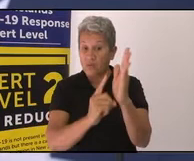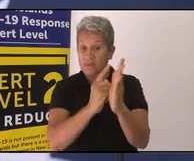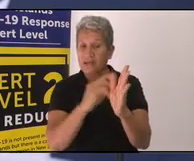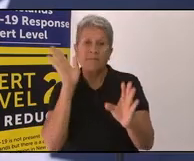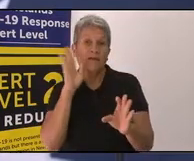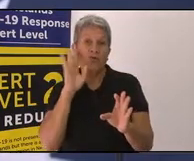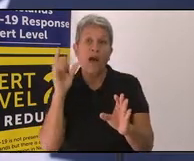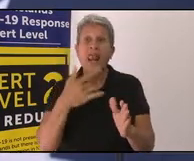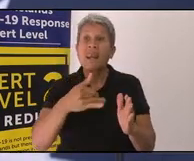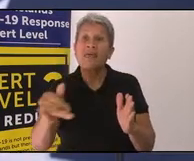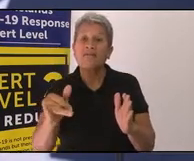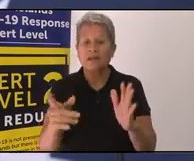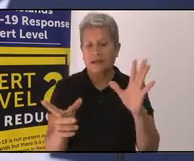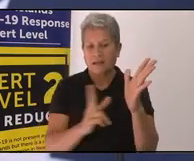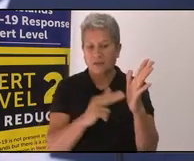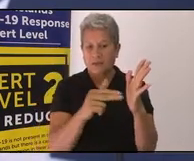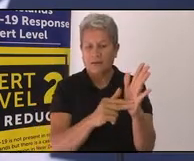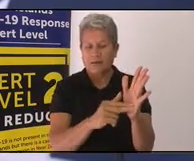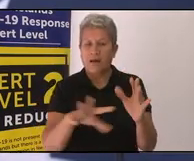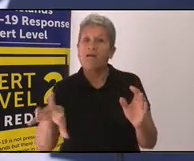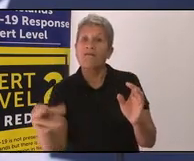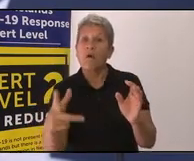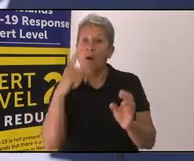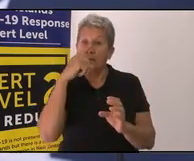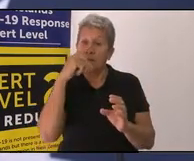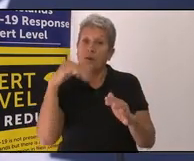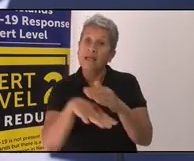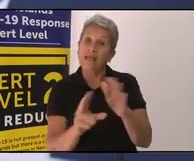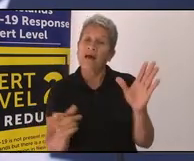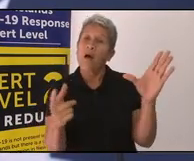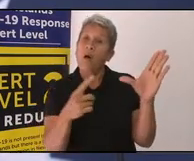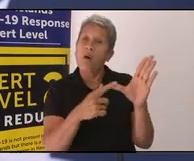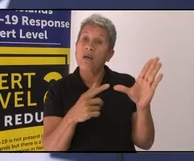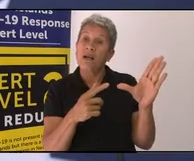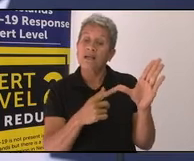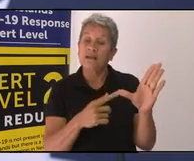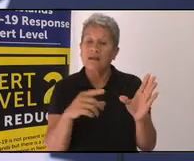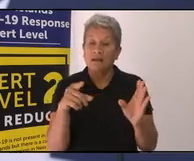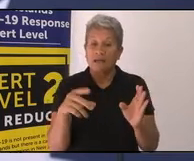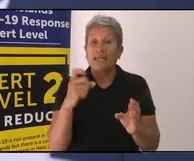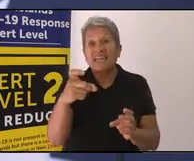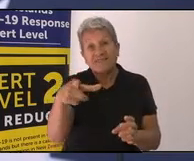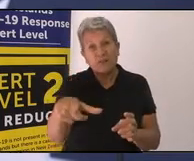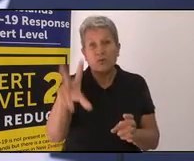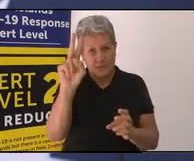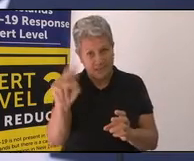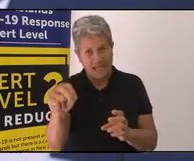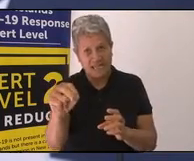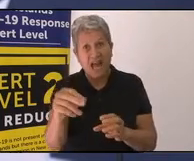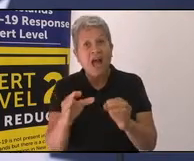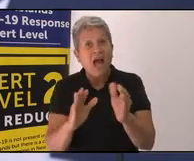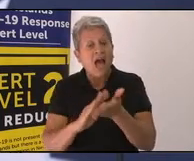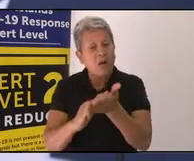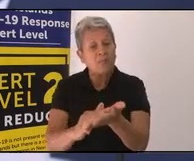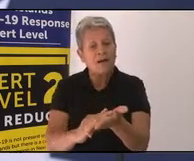them. For those people sheltering in Auckland, if you need any assistance, please contact the Cook